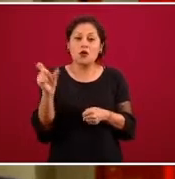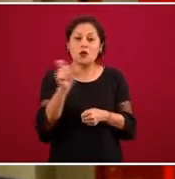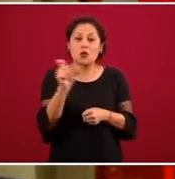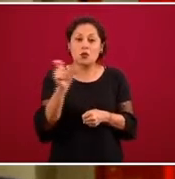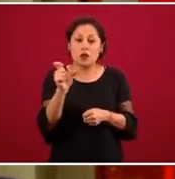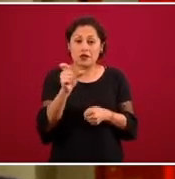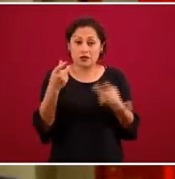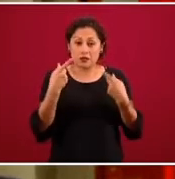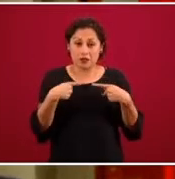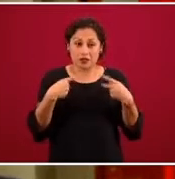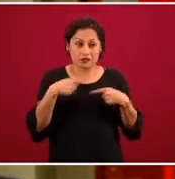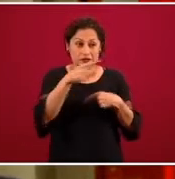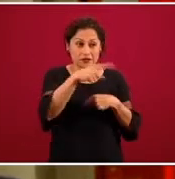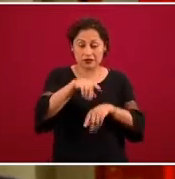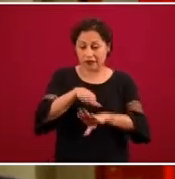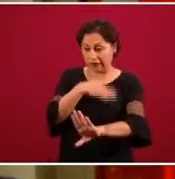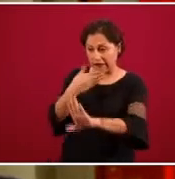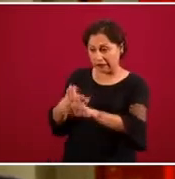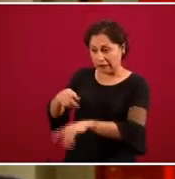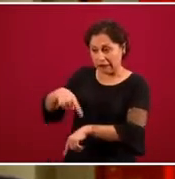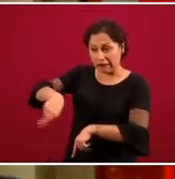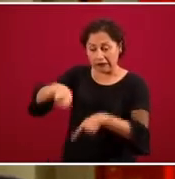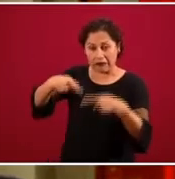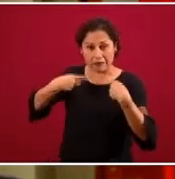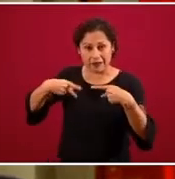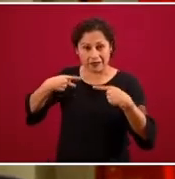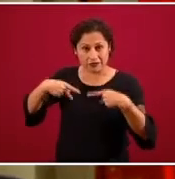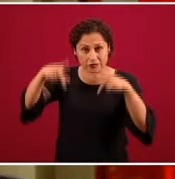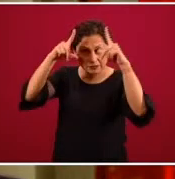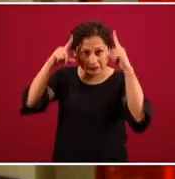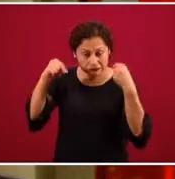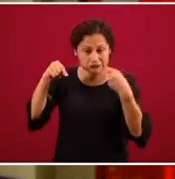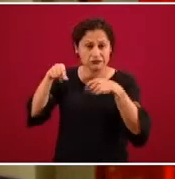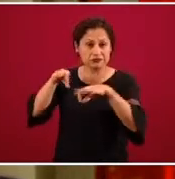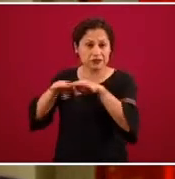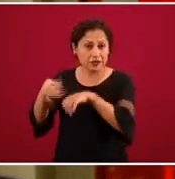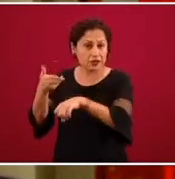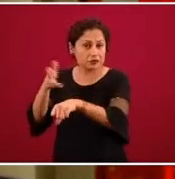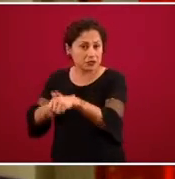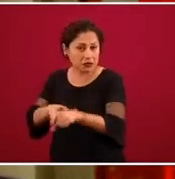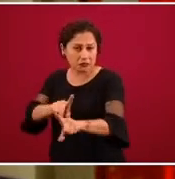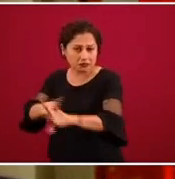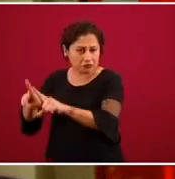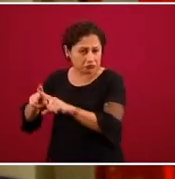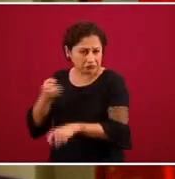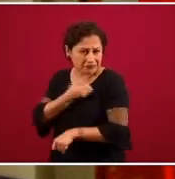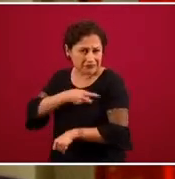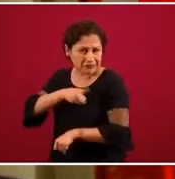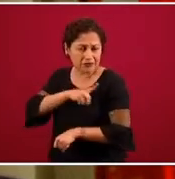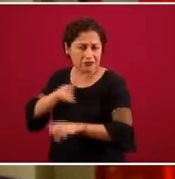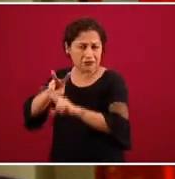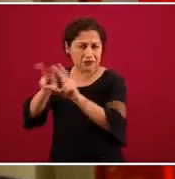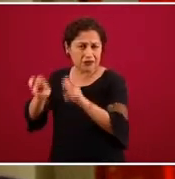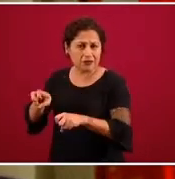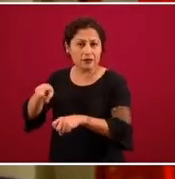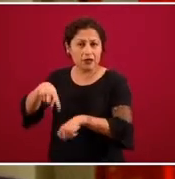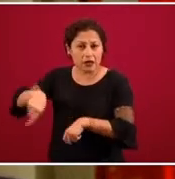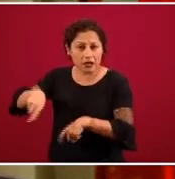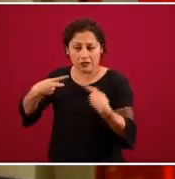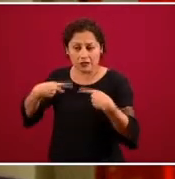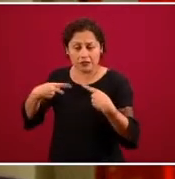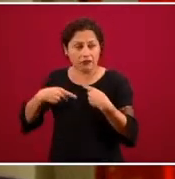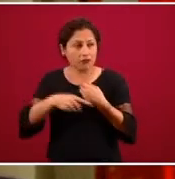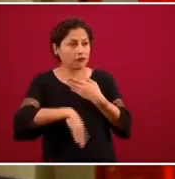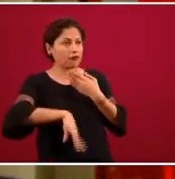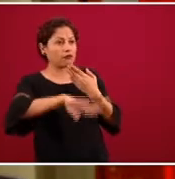us hard. These have really affected us. Because now we have to deal with